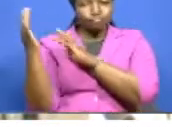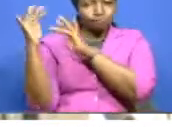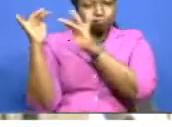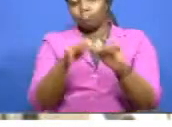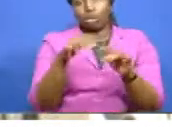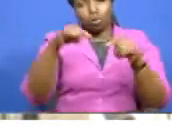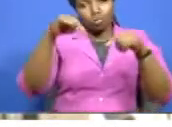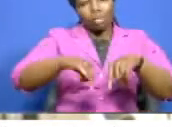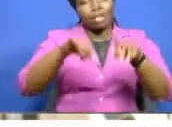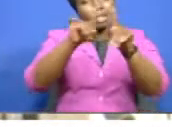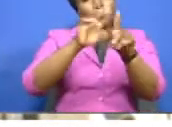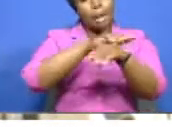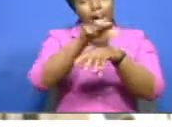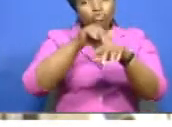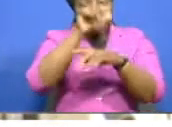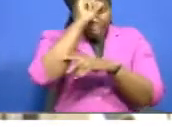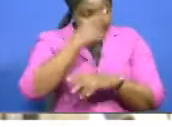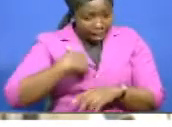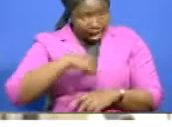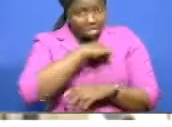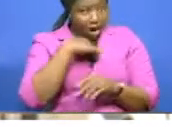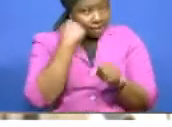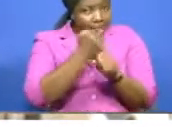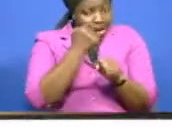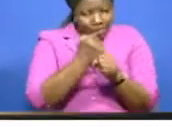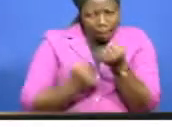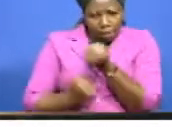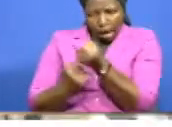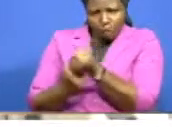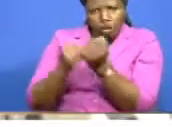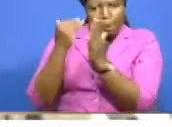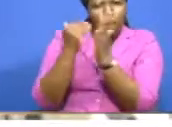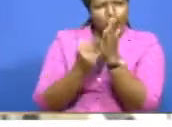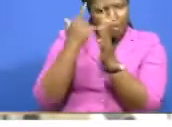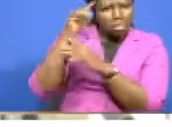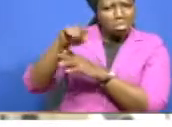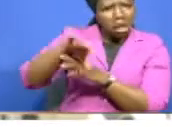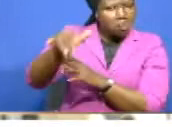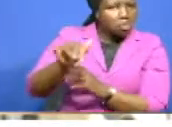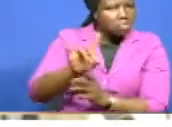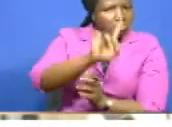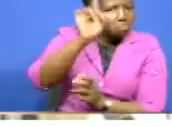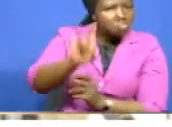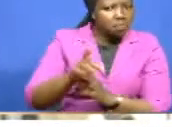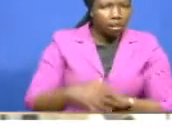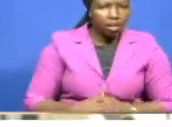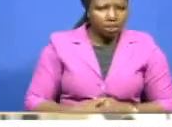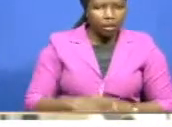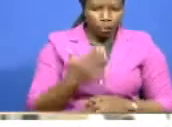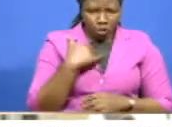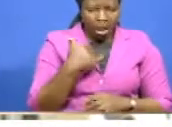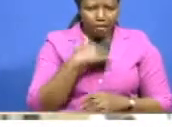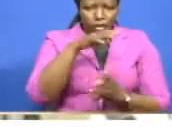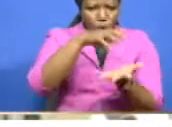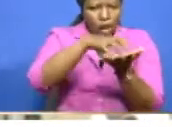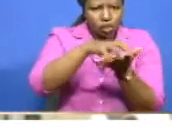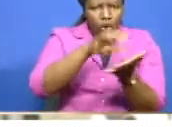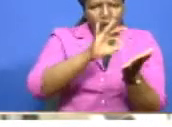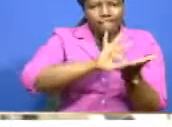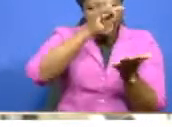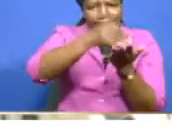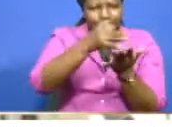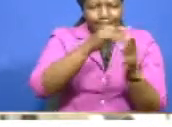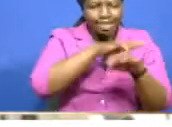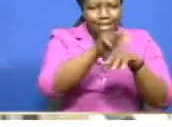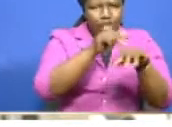As national government, have we put in place an incentive program for that county? We have conditional grants in national government.